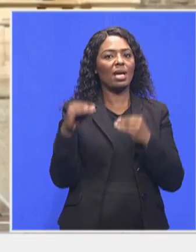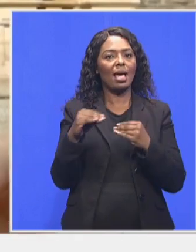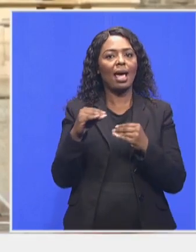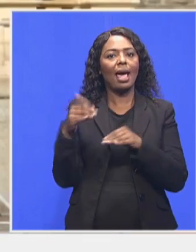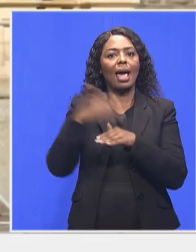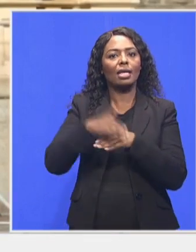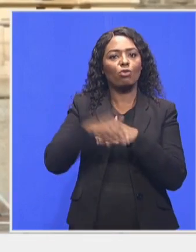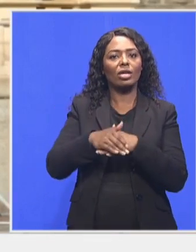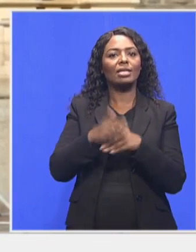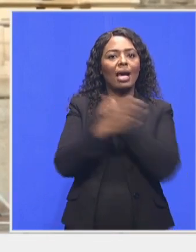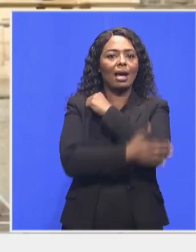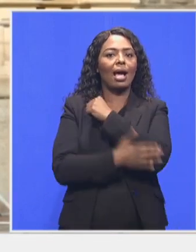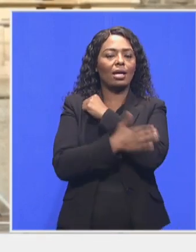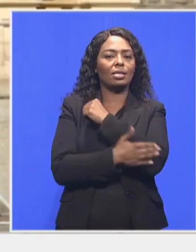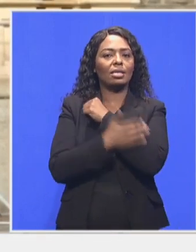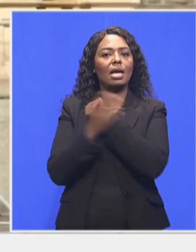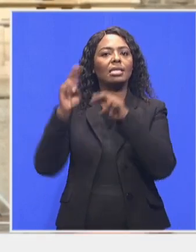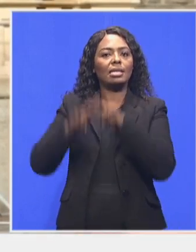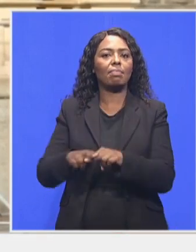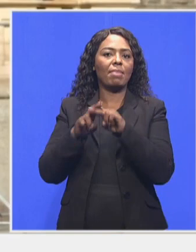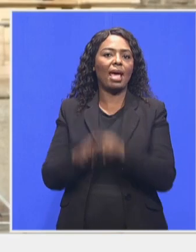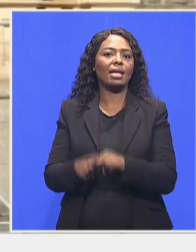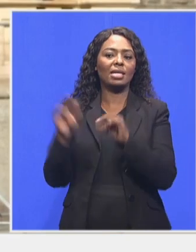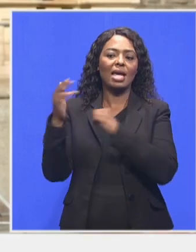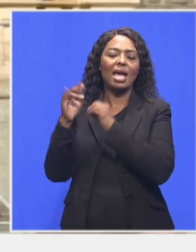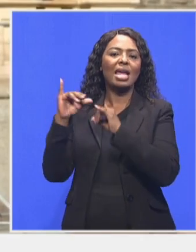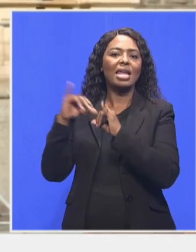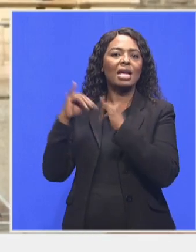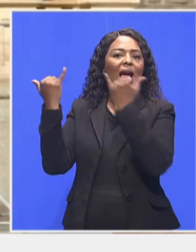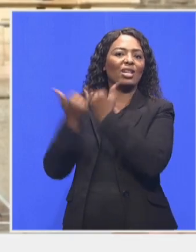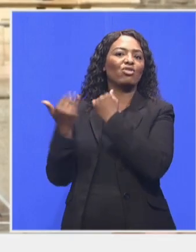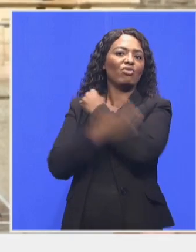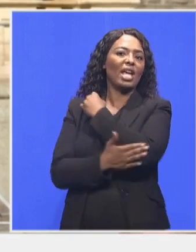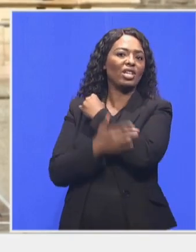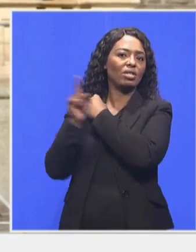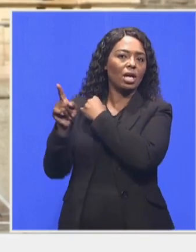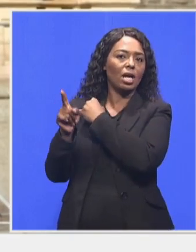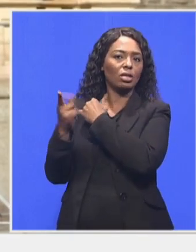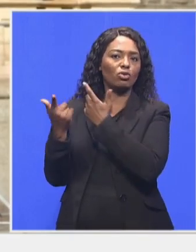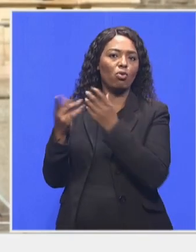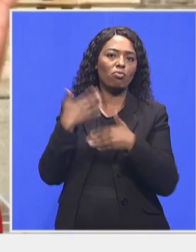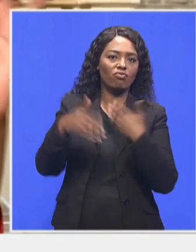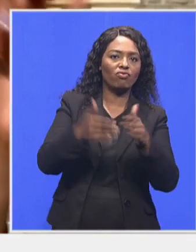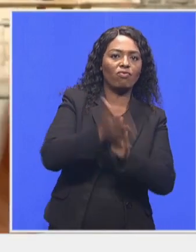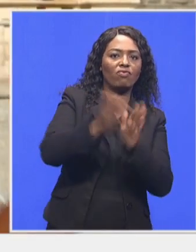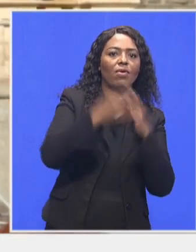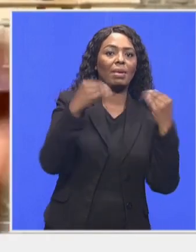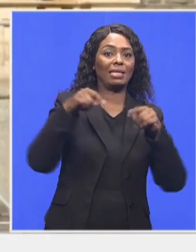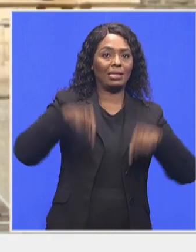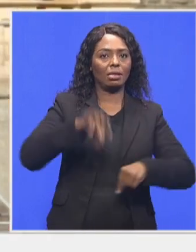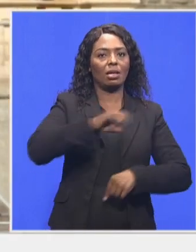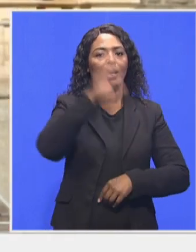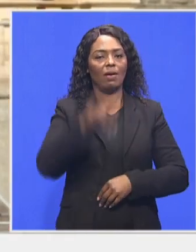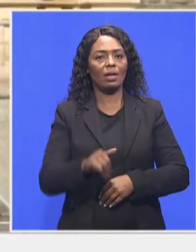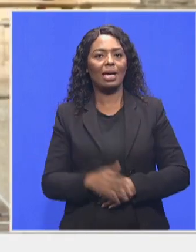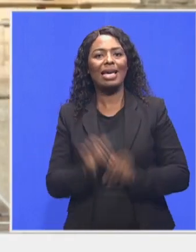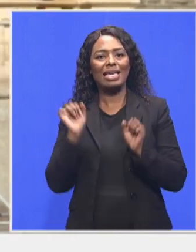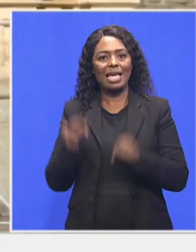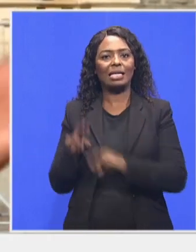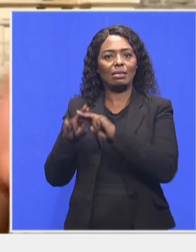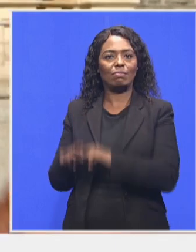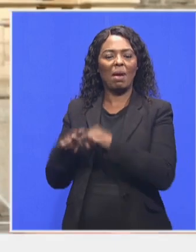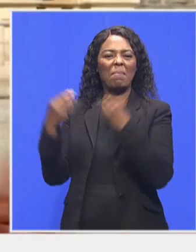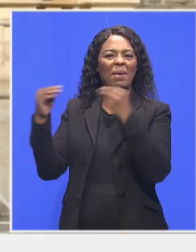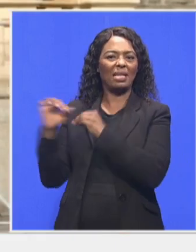course, and we rely on nations like China to be up and running. So we see what happens there. But even as we want to rely on a commodity